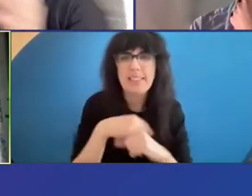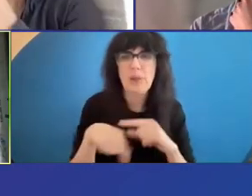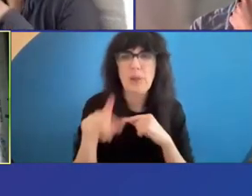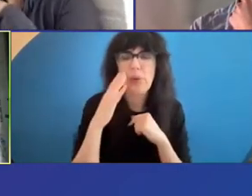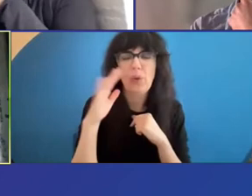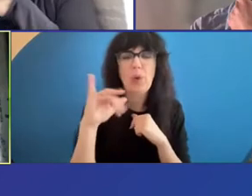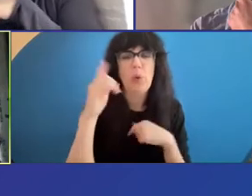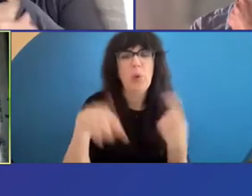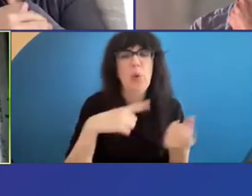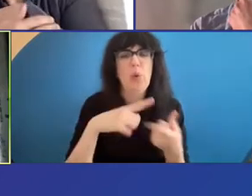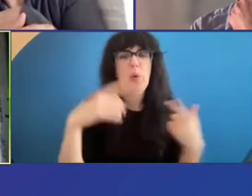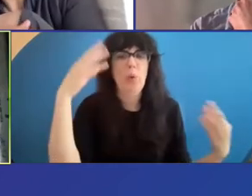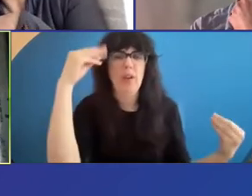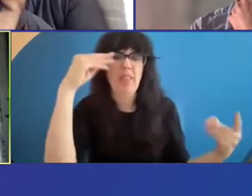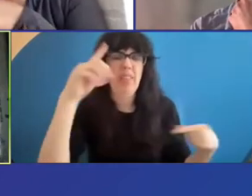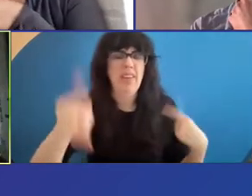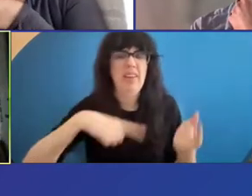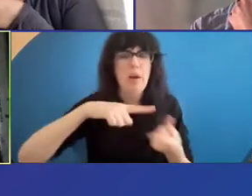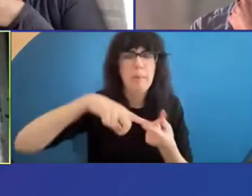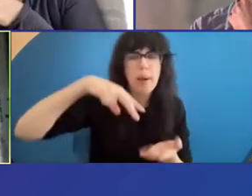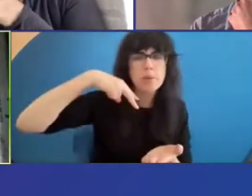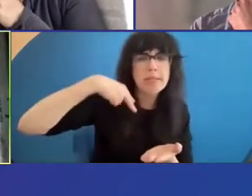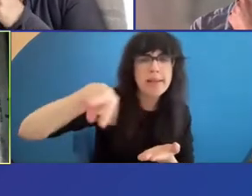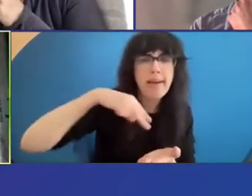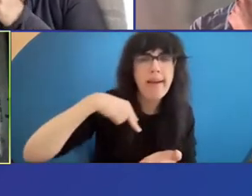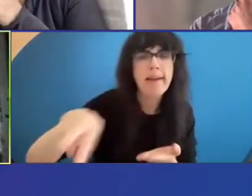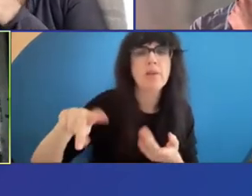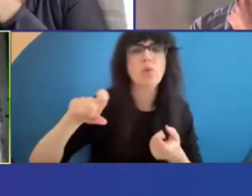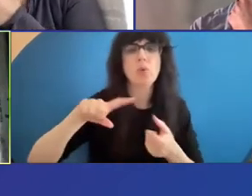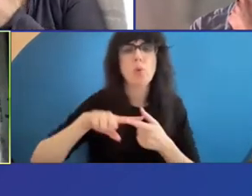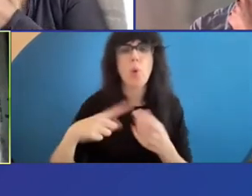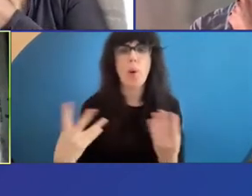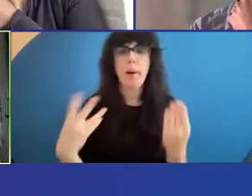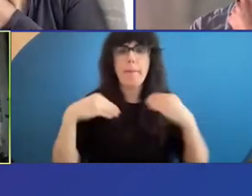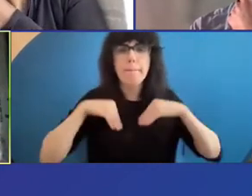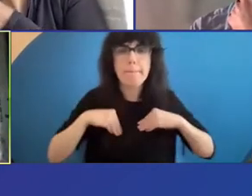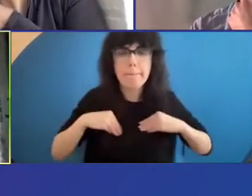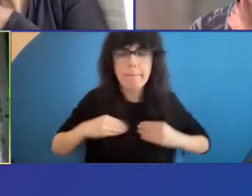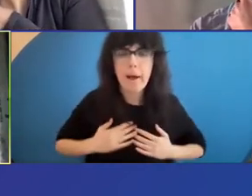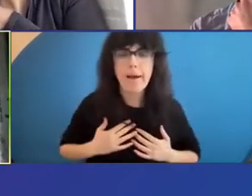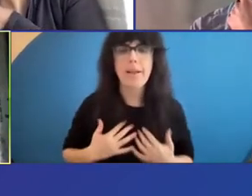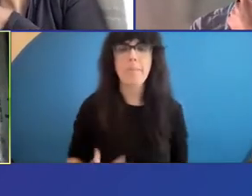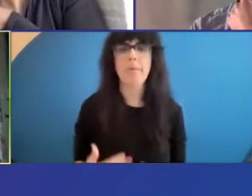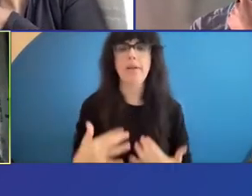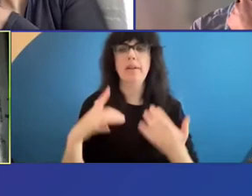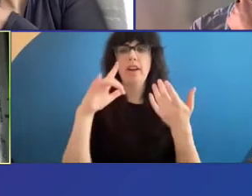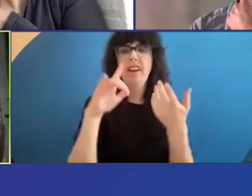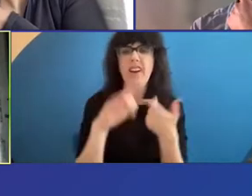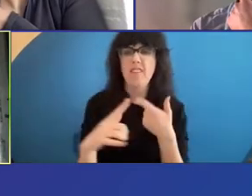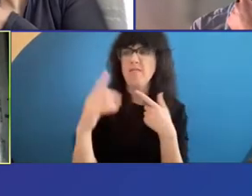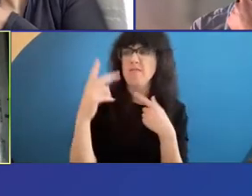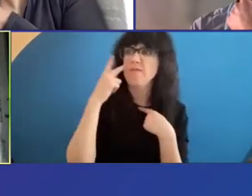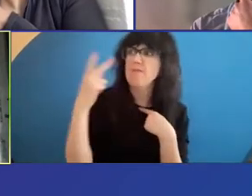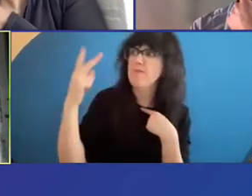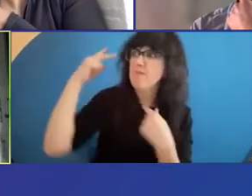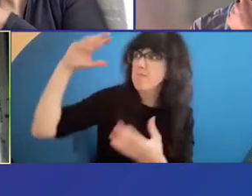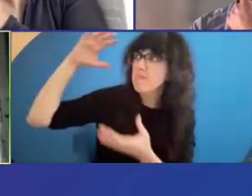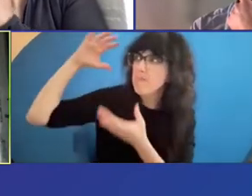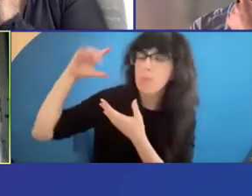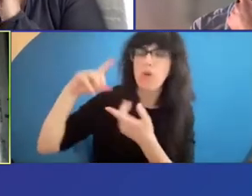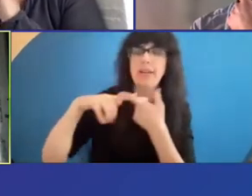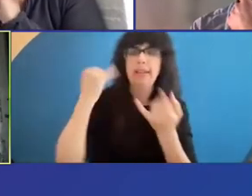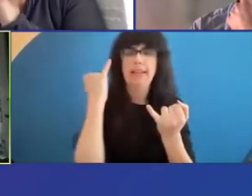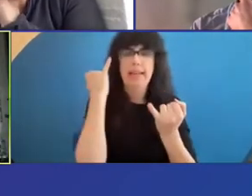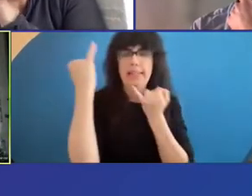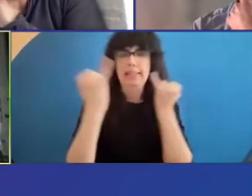about dance or the embodiment of memory, ontology, the idea of the